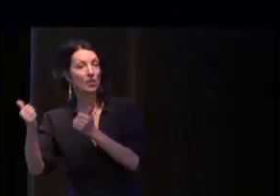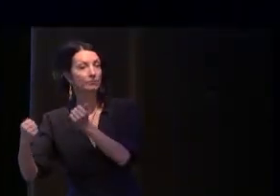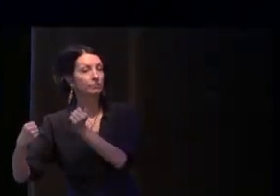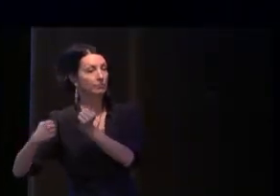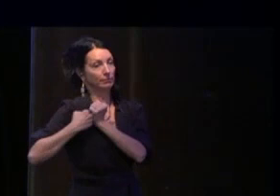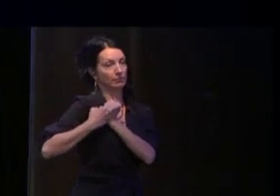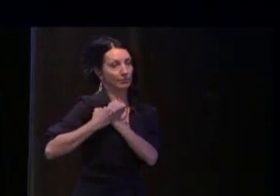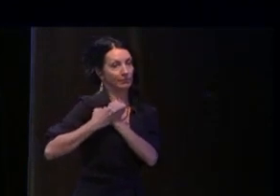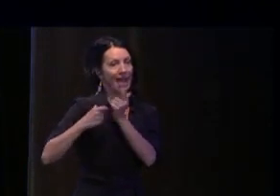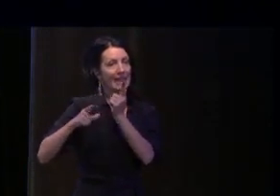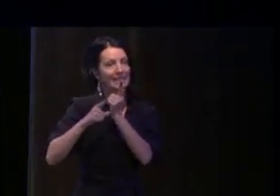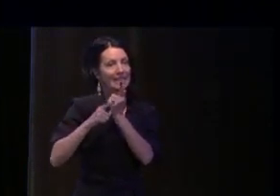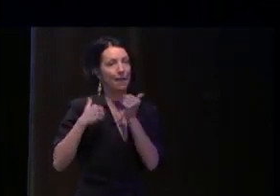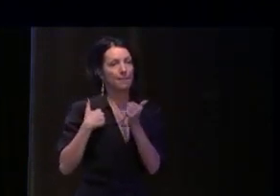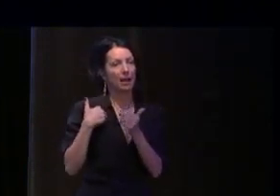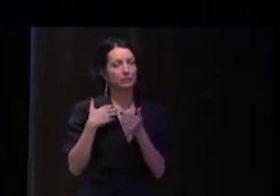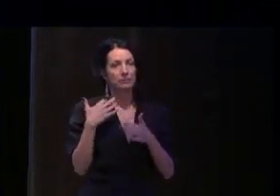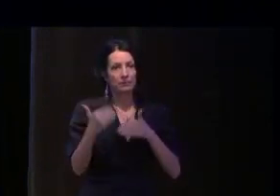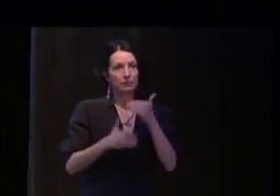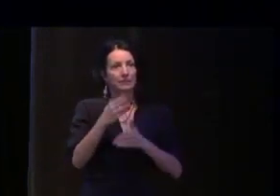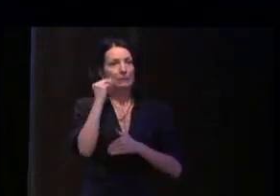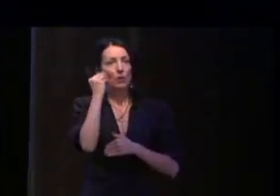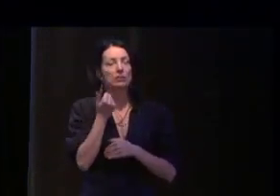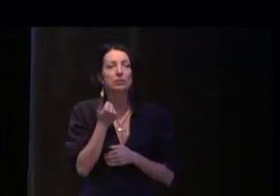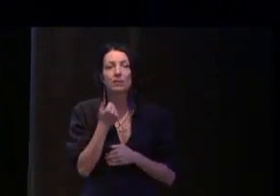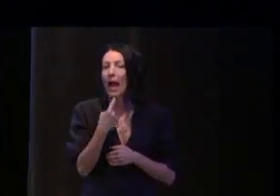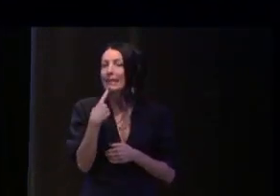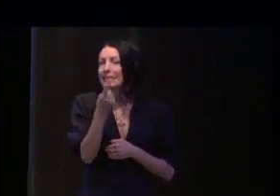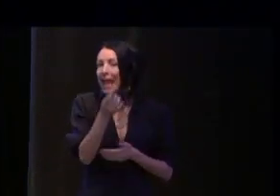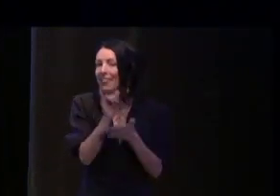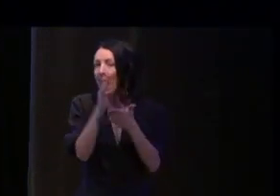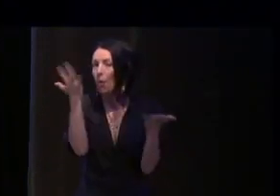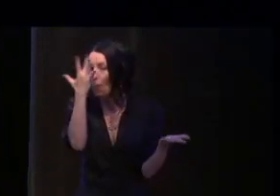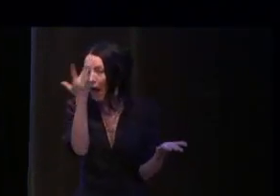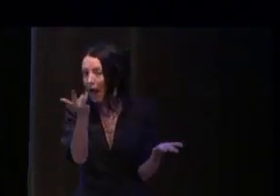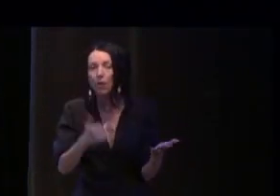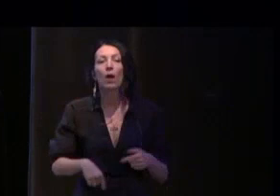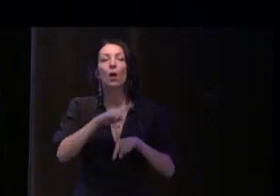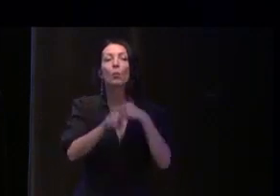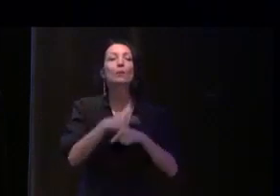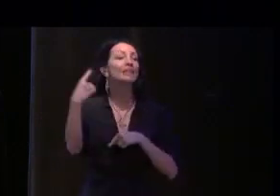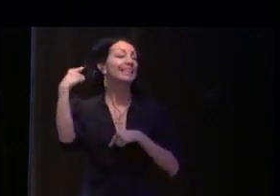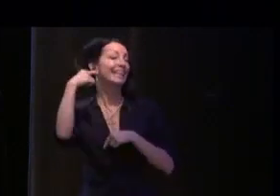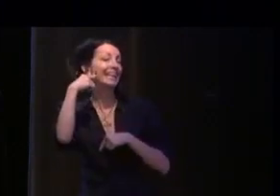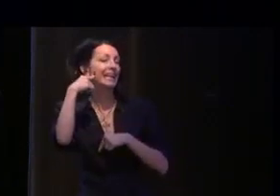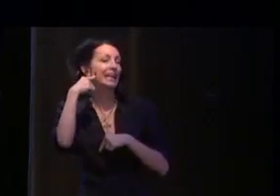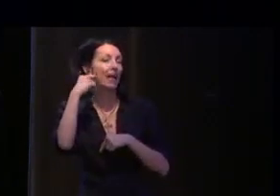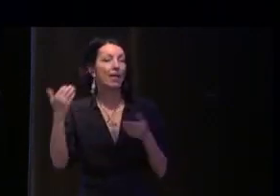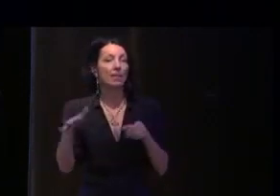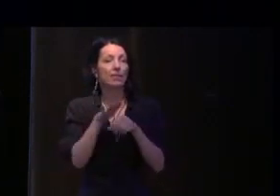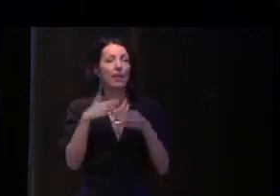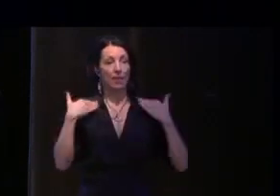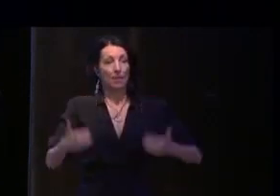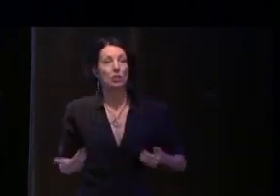me as this was going on. And I say that to say that when we hear, the body shall be full of light, it's not just sweet metaphor. It's